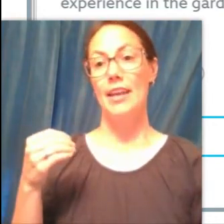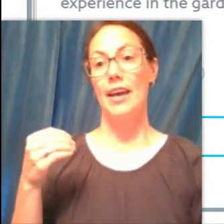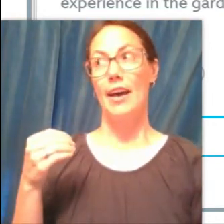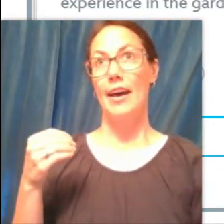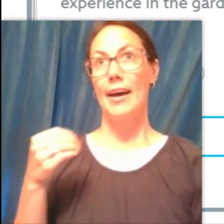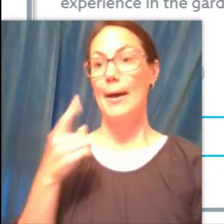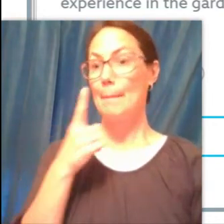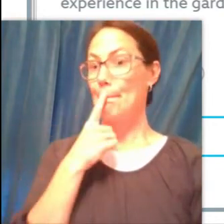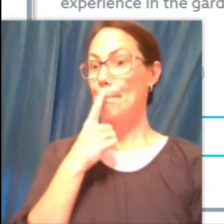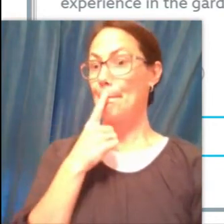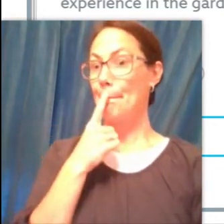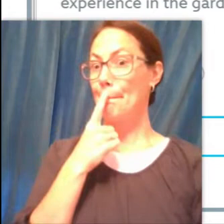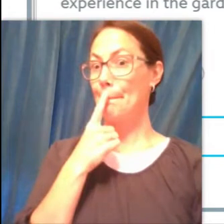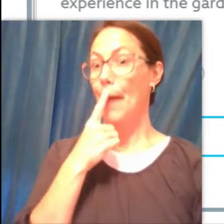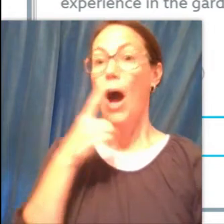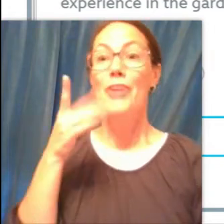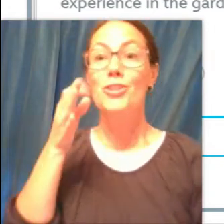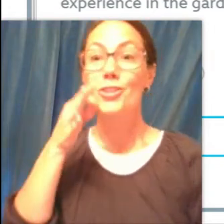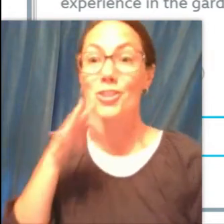and